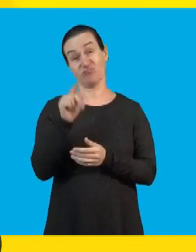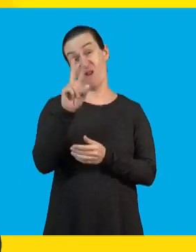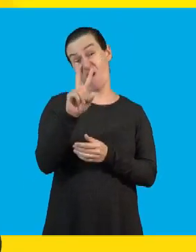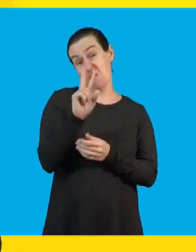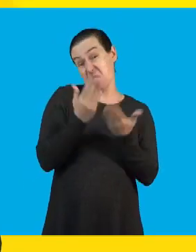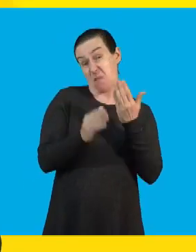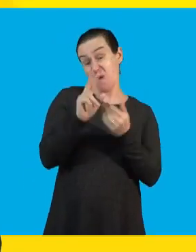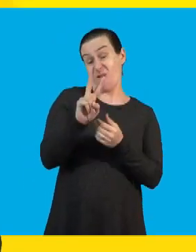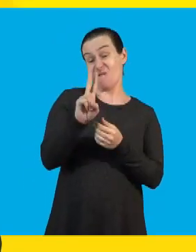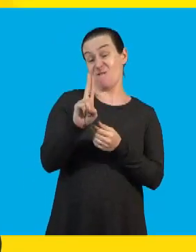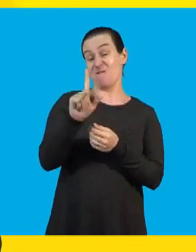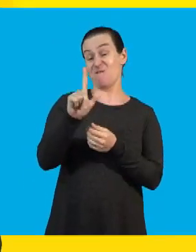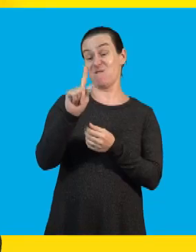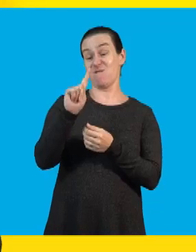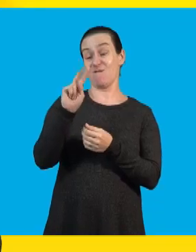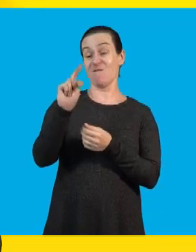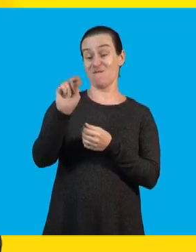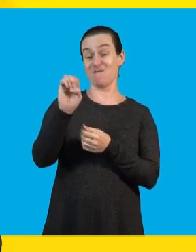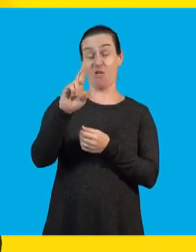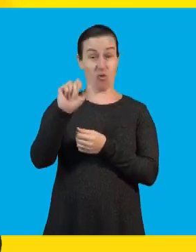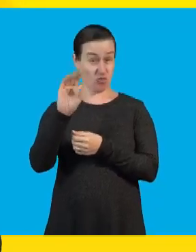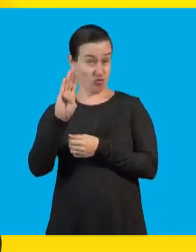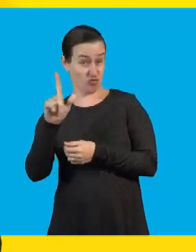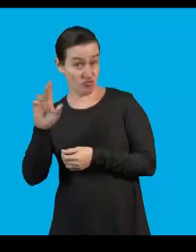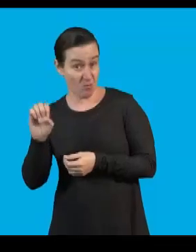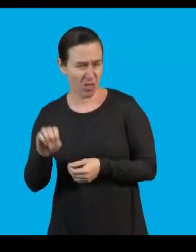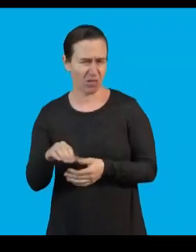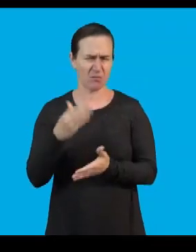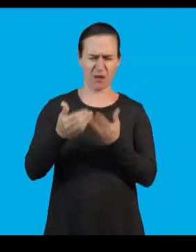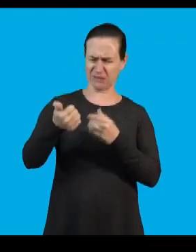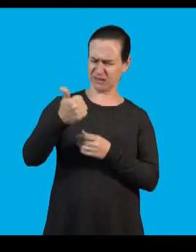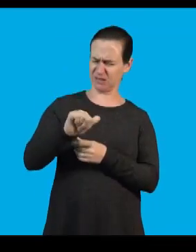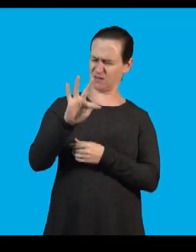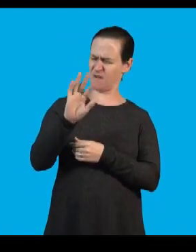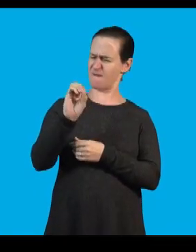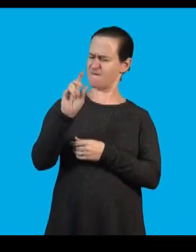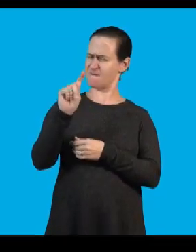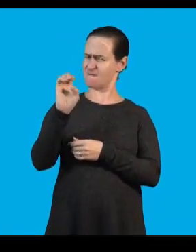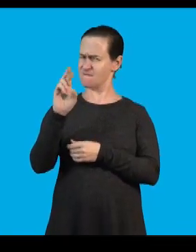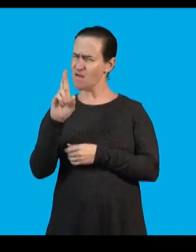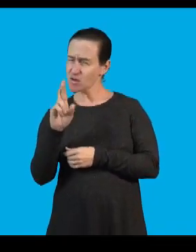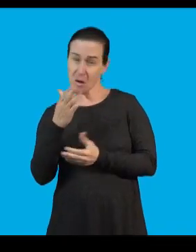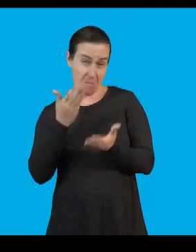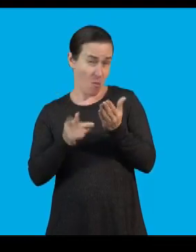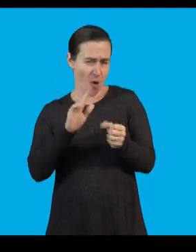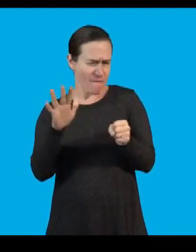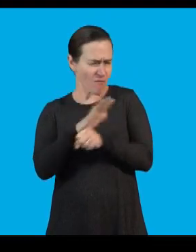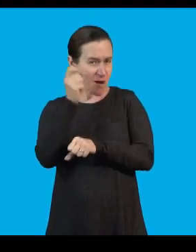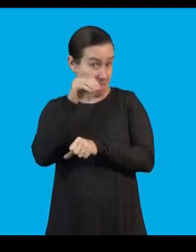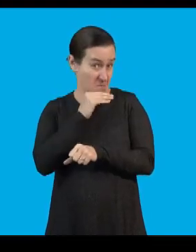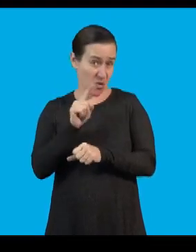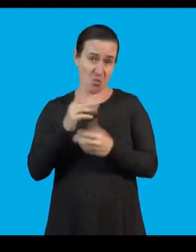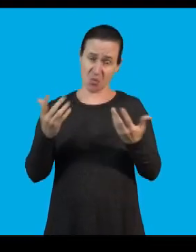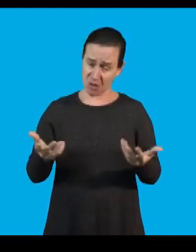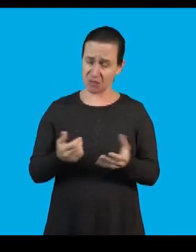at the unfamiliar words, all right, we could have identified vulnerable maybe as an unfamiliar word, all right? And then